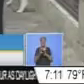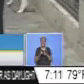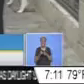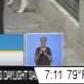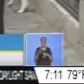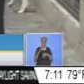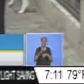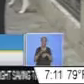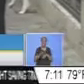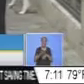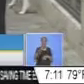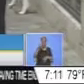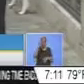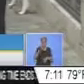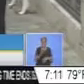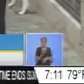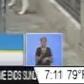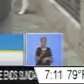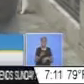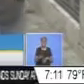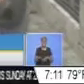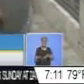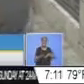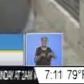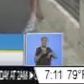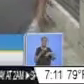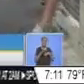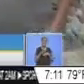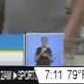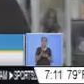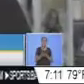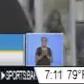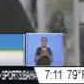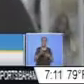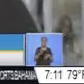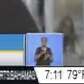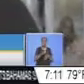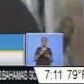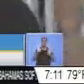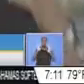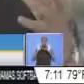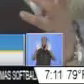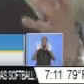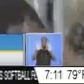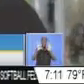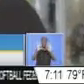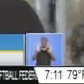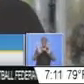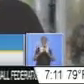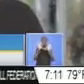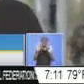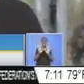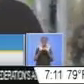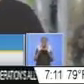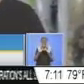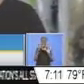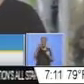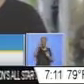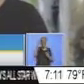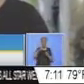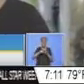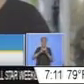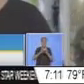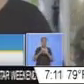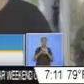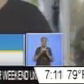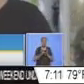leave early. It can vary. Sometimes we can have an awesome Sunday because you have that amount of cruise ships that come in, probably